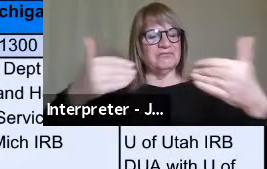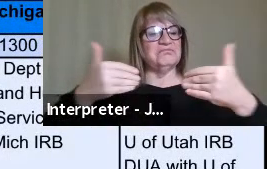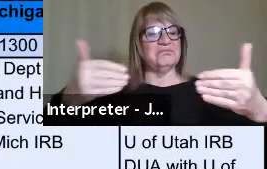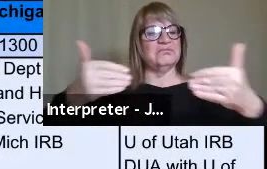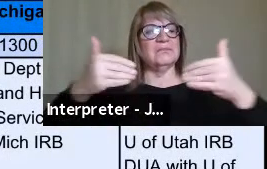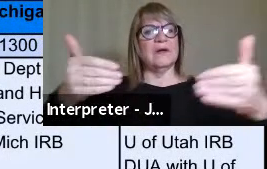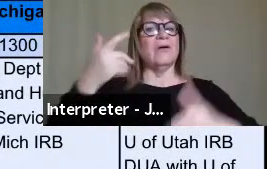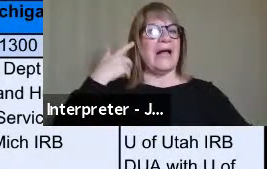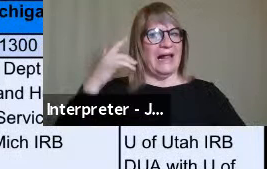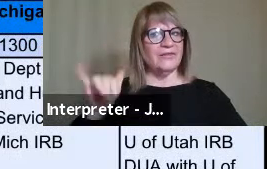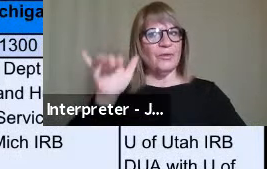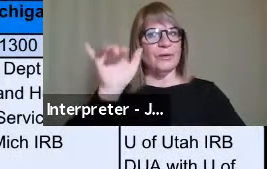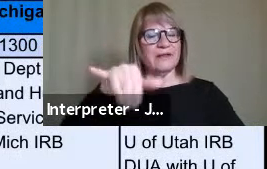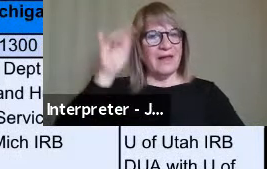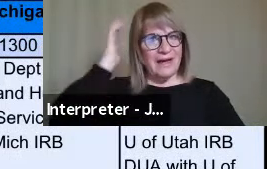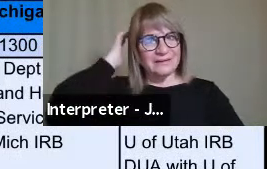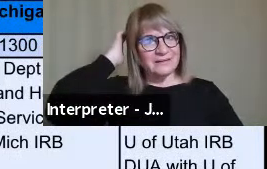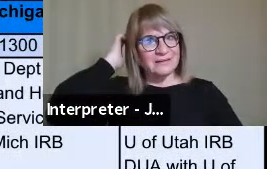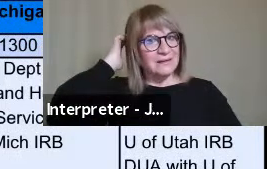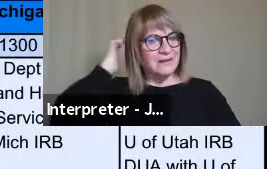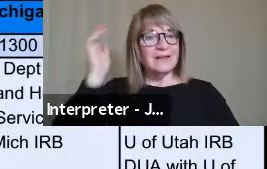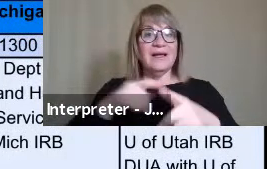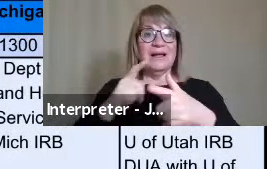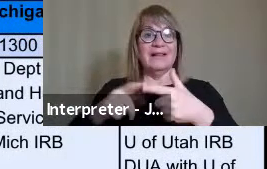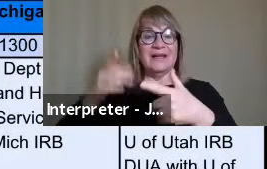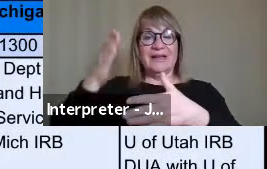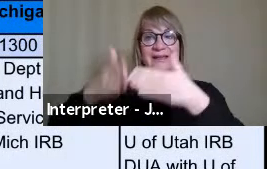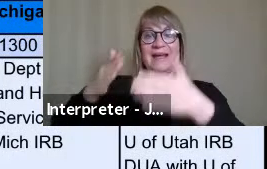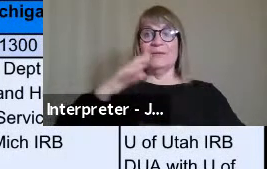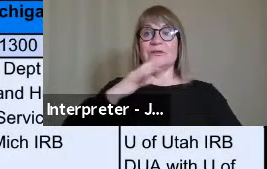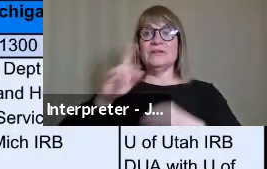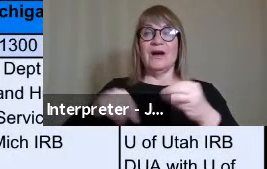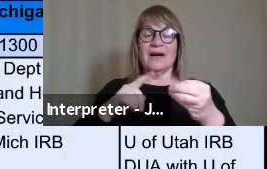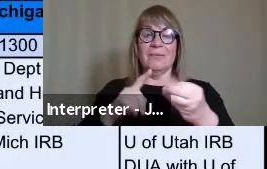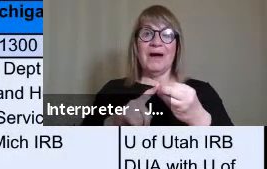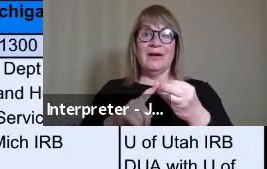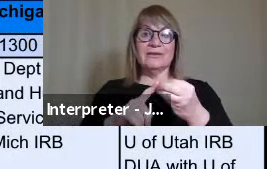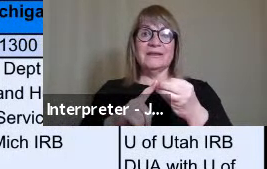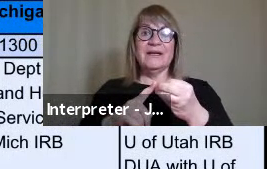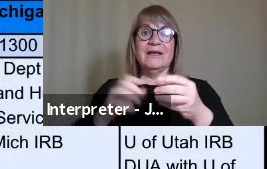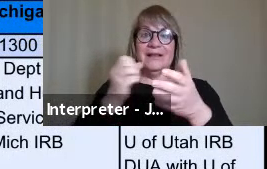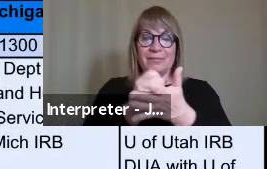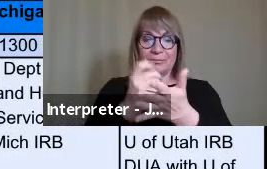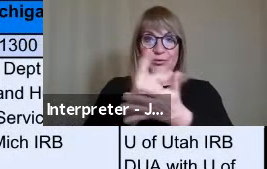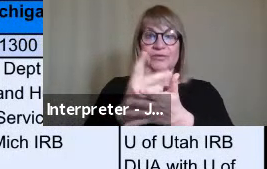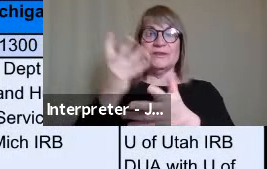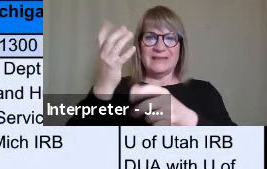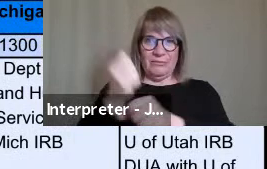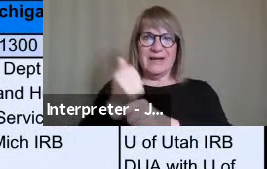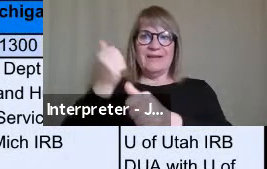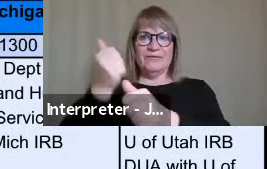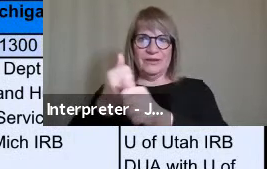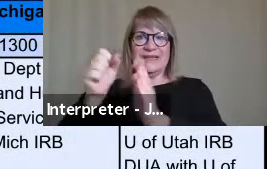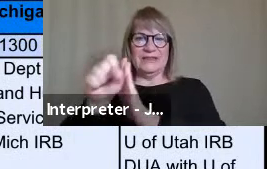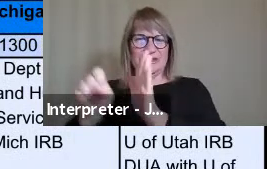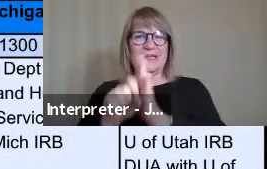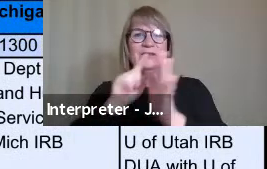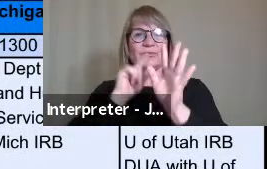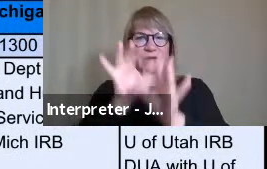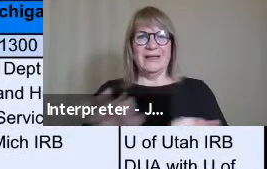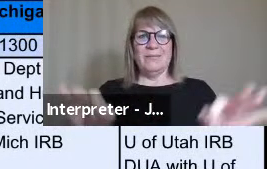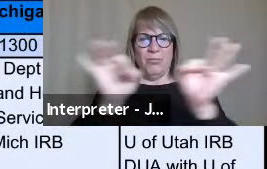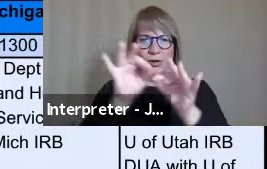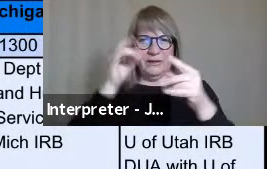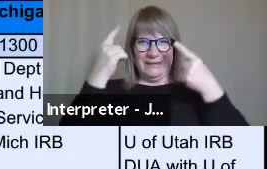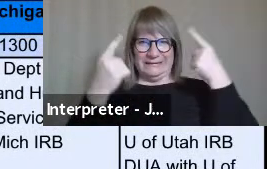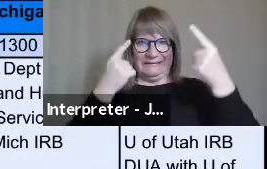end about the permissions and ethical approvals for each of the different state records we have but that's a really important consideration especially as